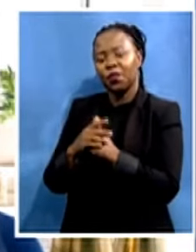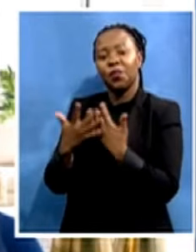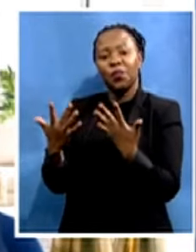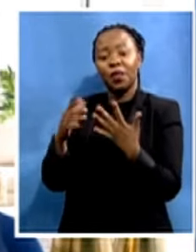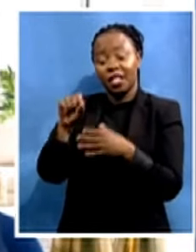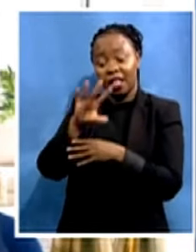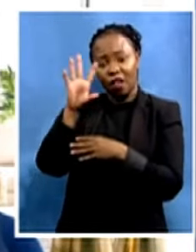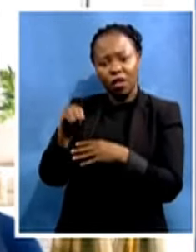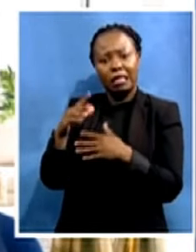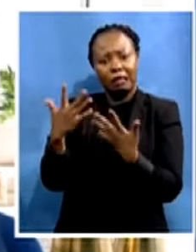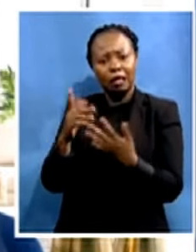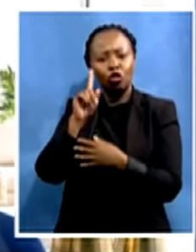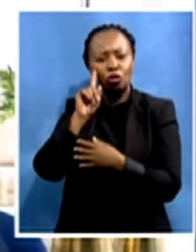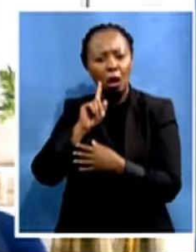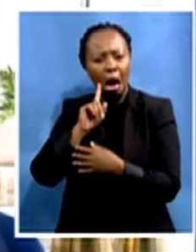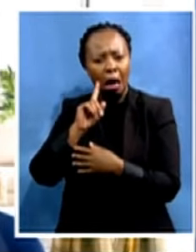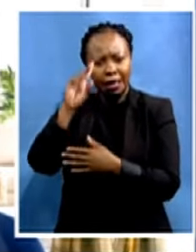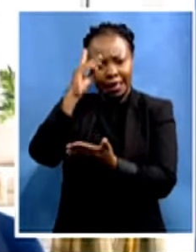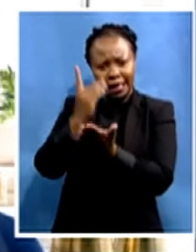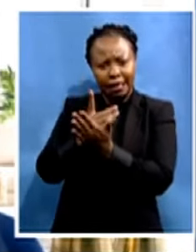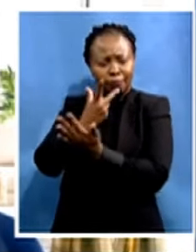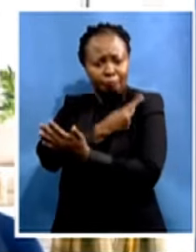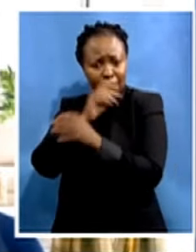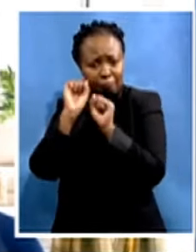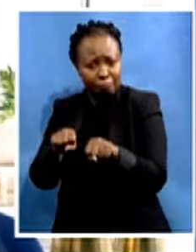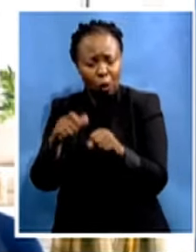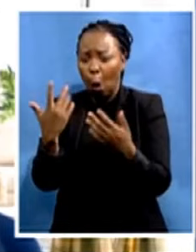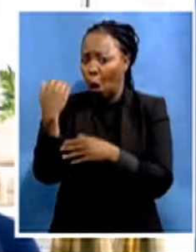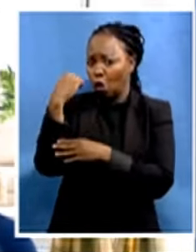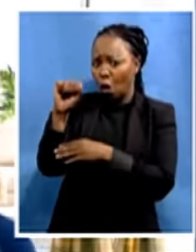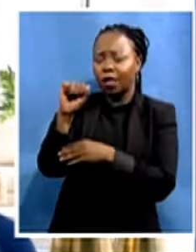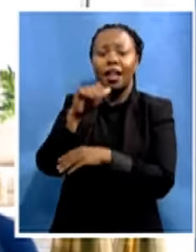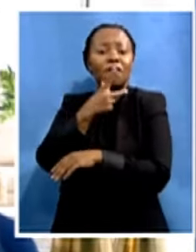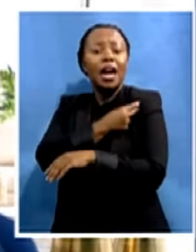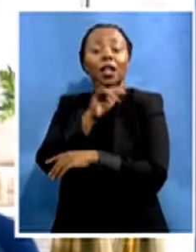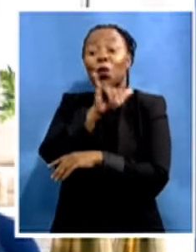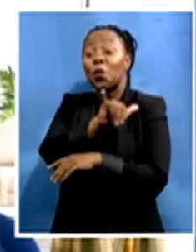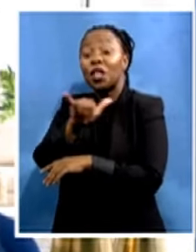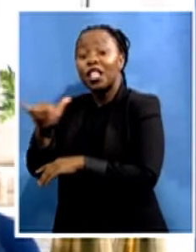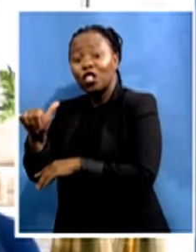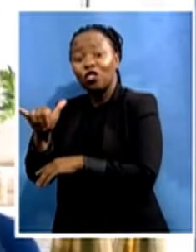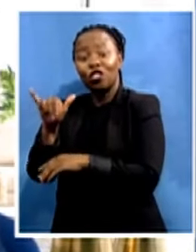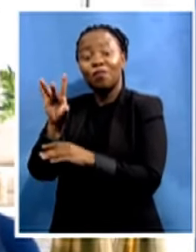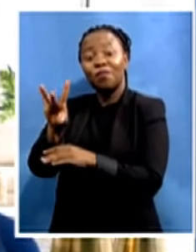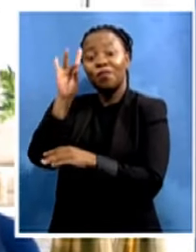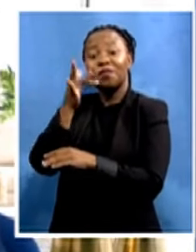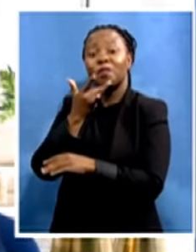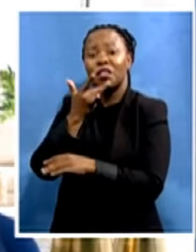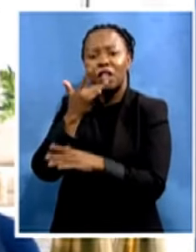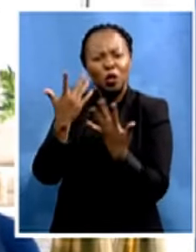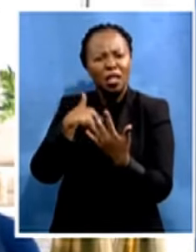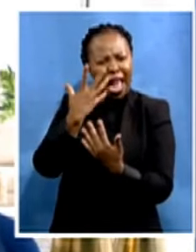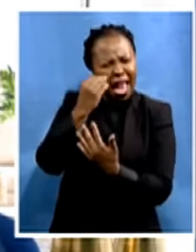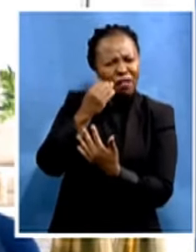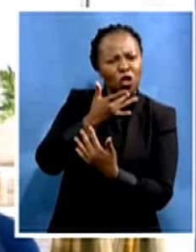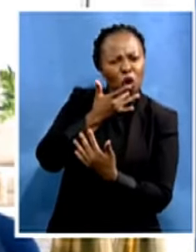vaccinate or not and which vaccine to go for, do we have these choices? Do we have the option? Do we know the levels